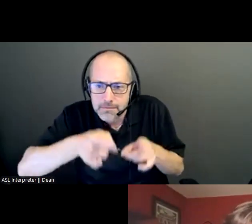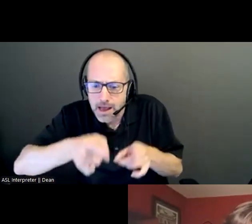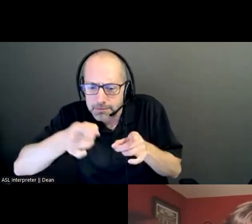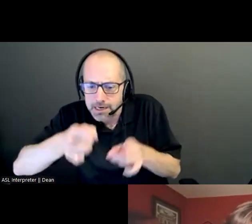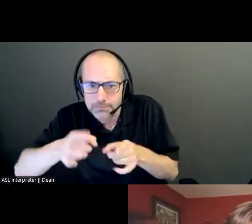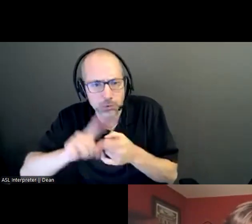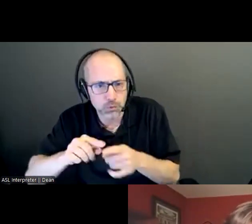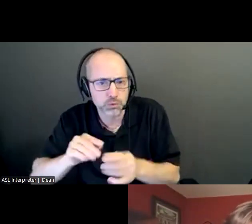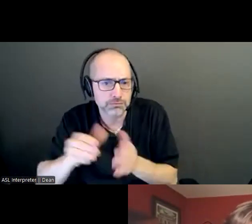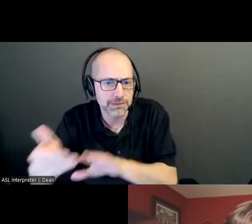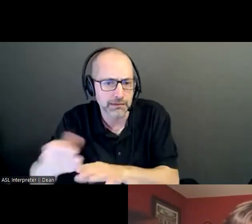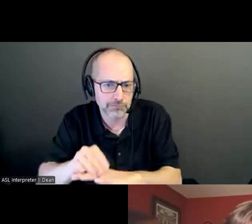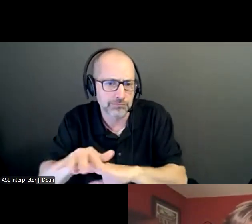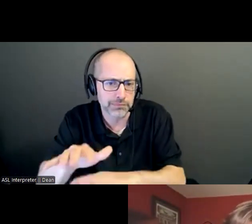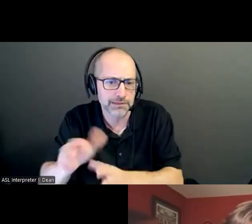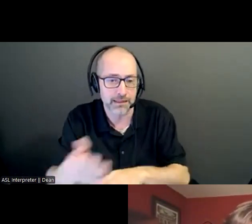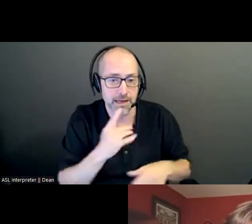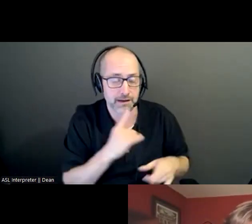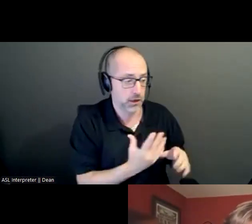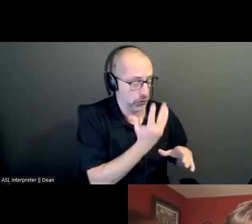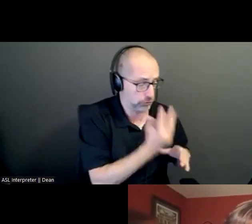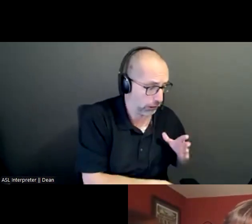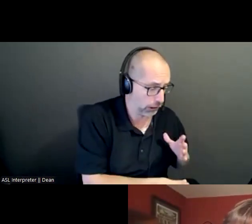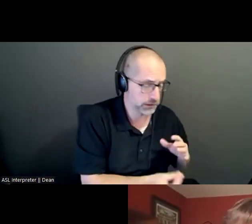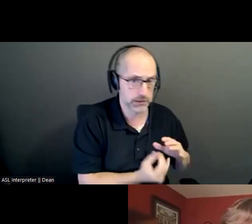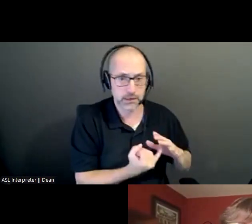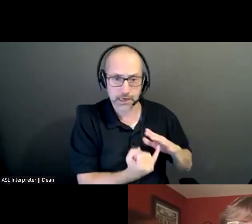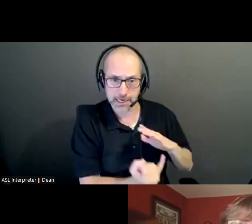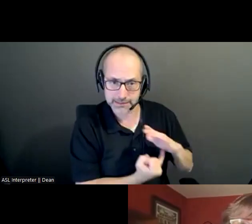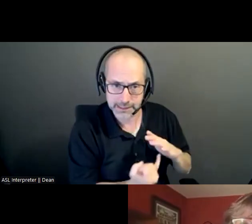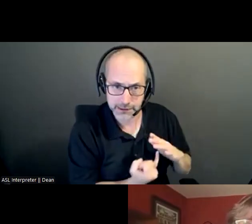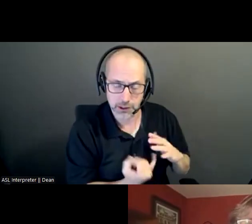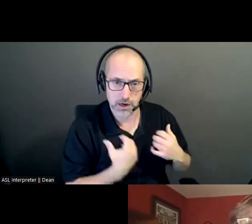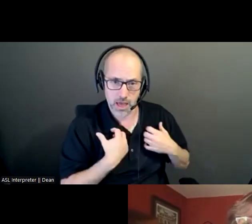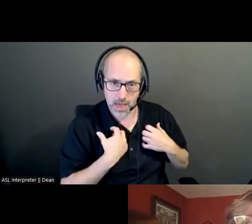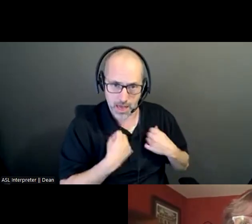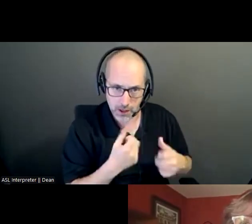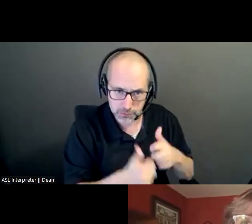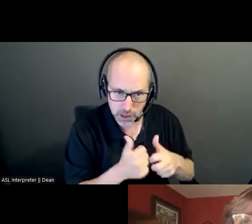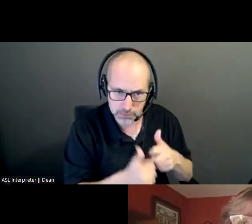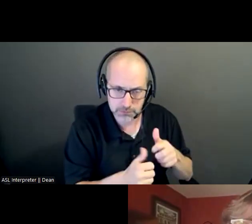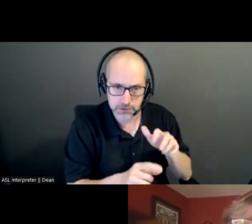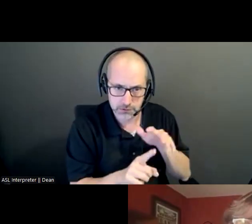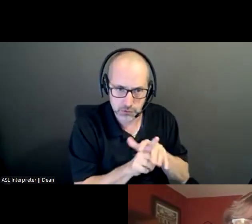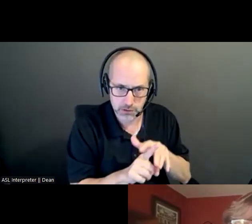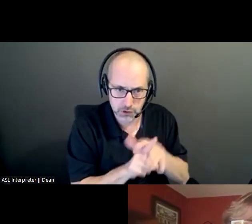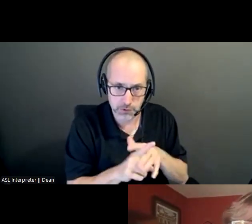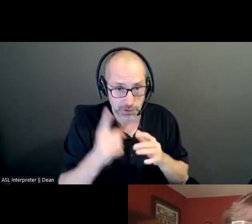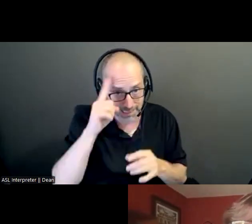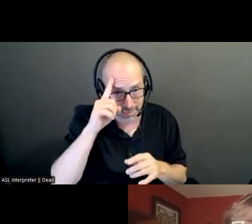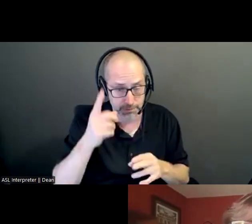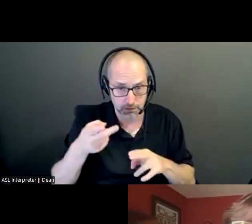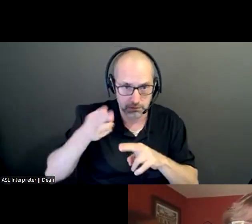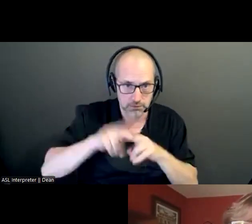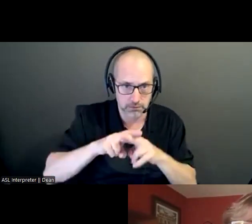and then there's more isolation, and then there's more health problems, and then when you just think about the pile of things that